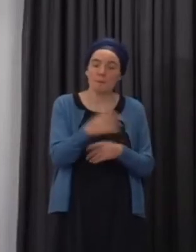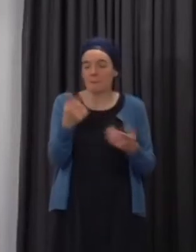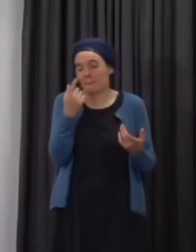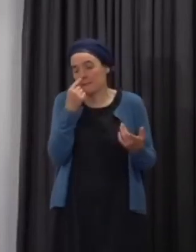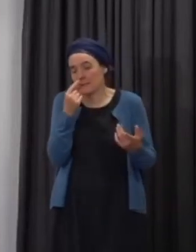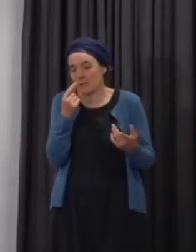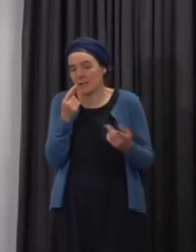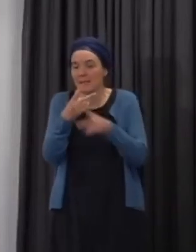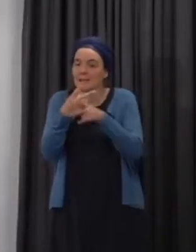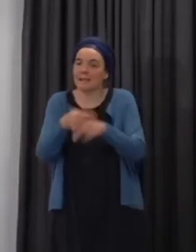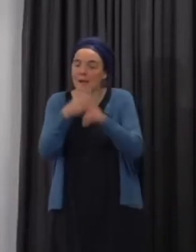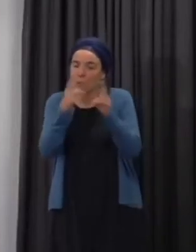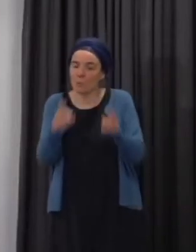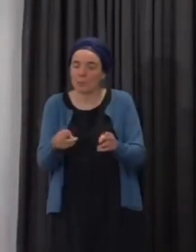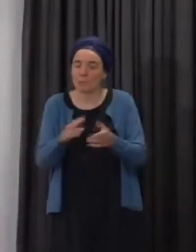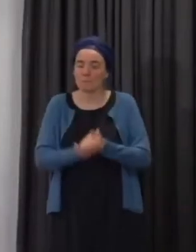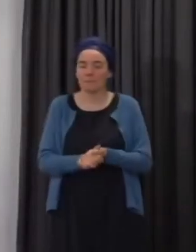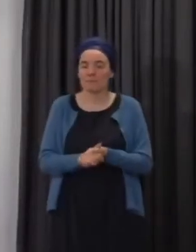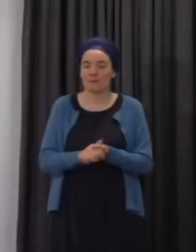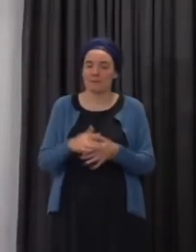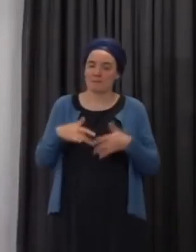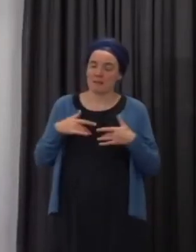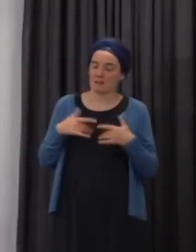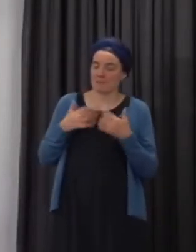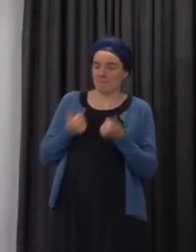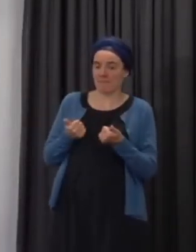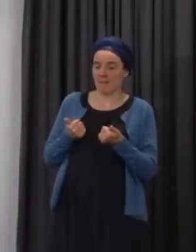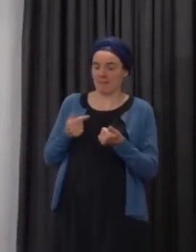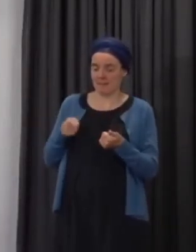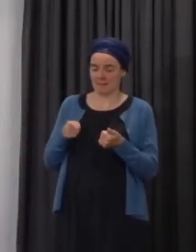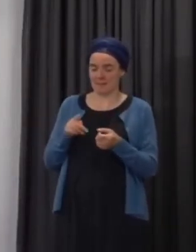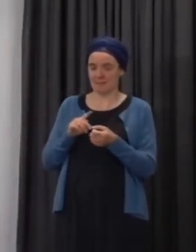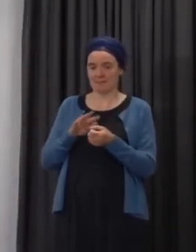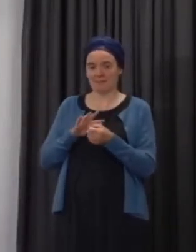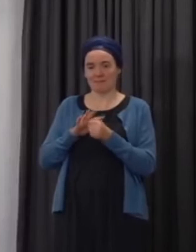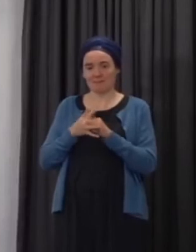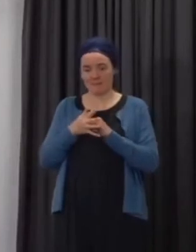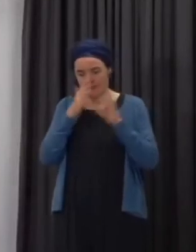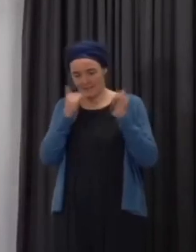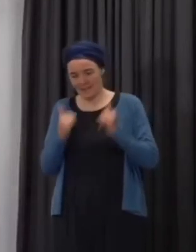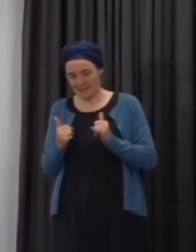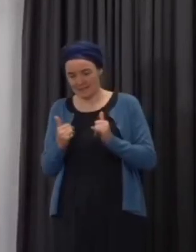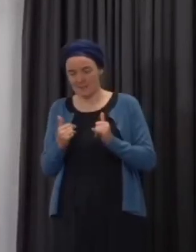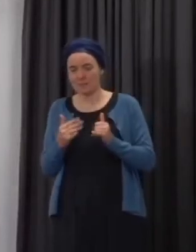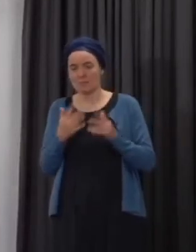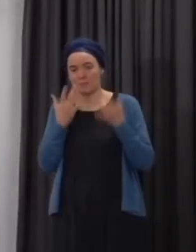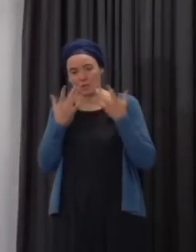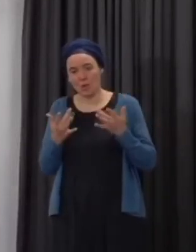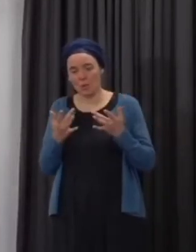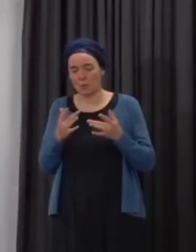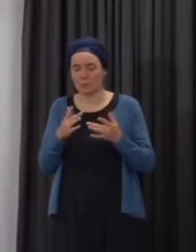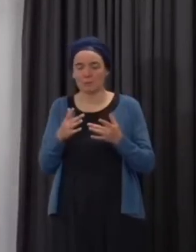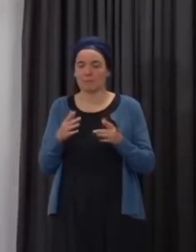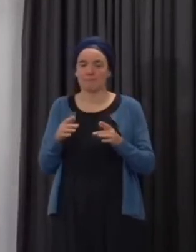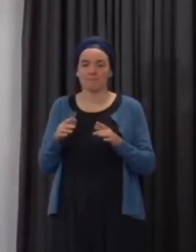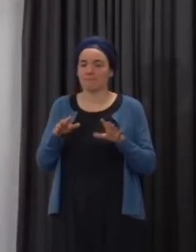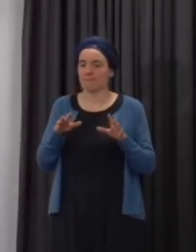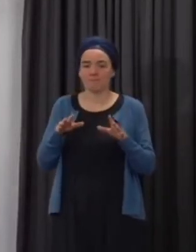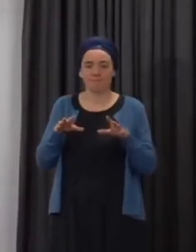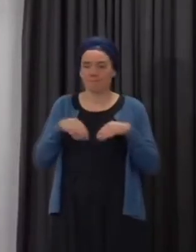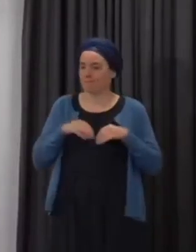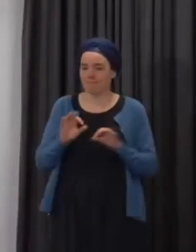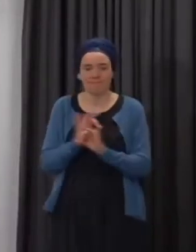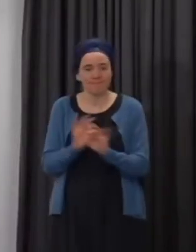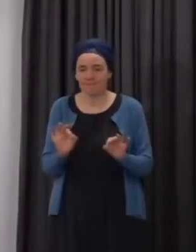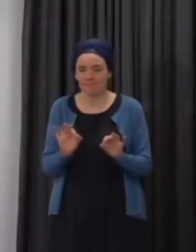home, but with the confidence they have a current negative test for coronavirus. Thank you, Rob. I've now got